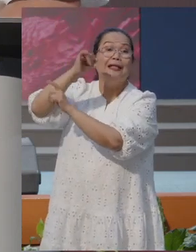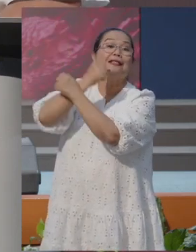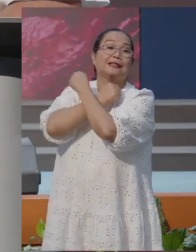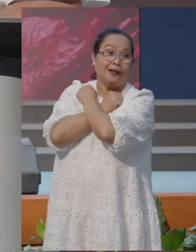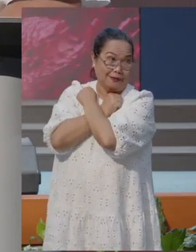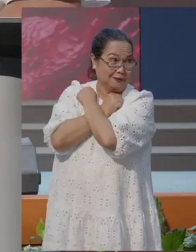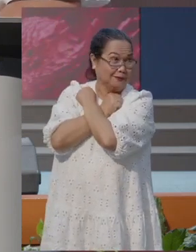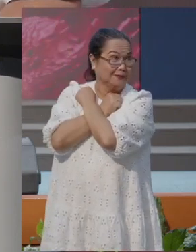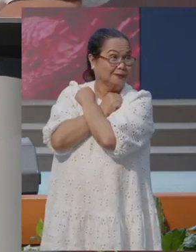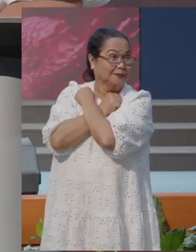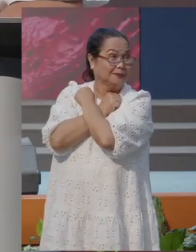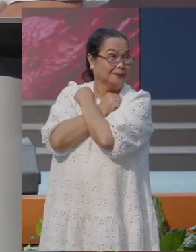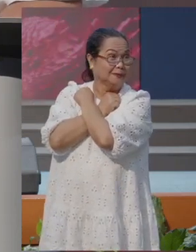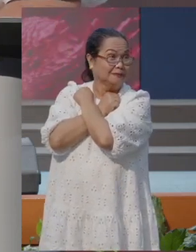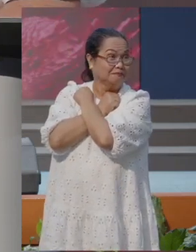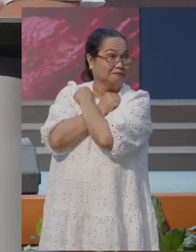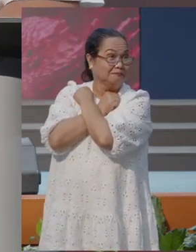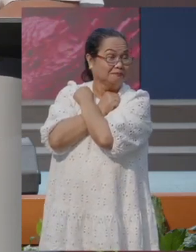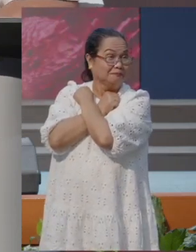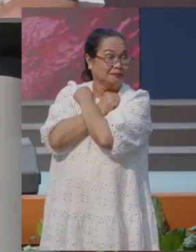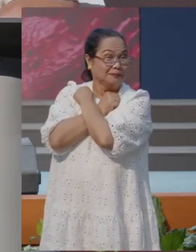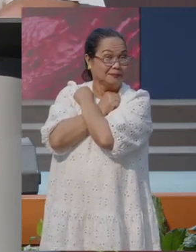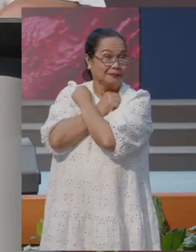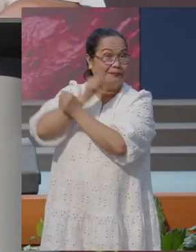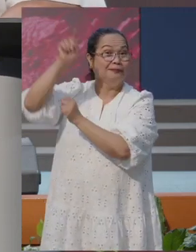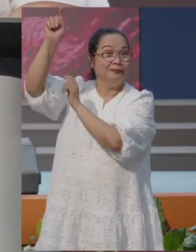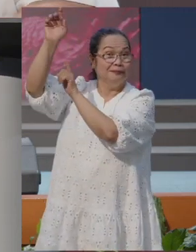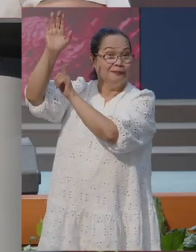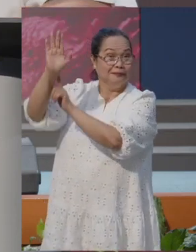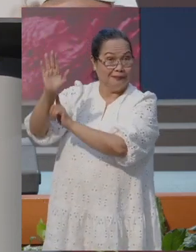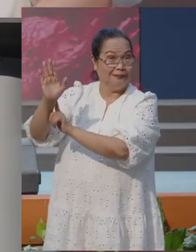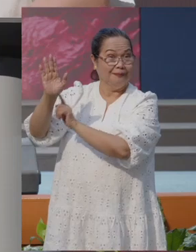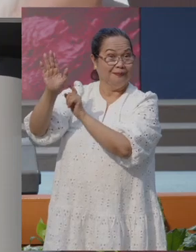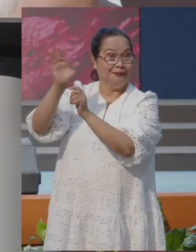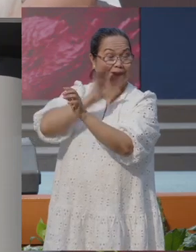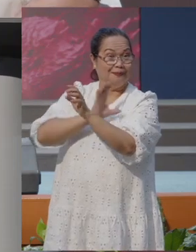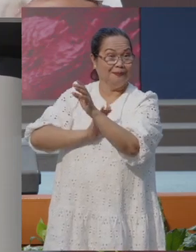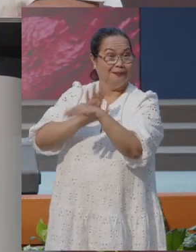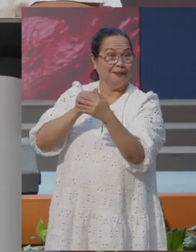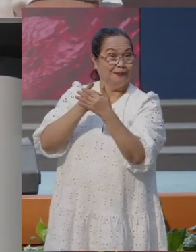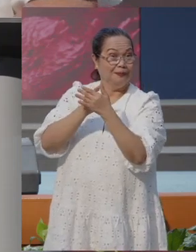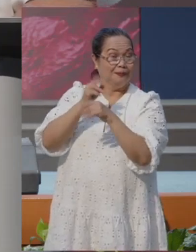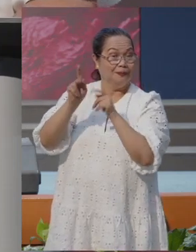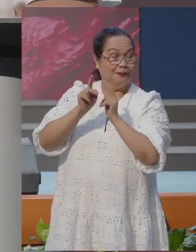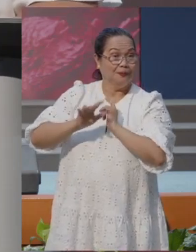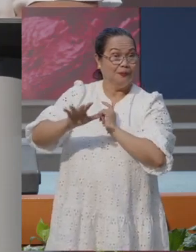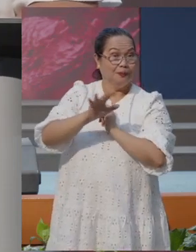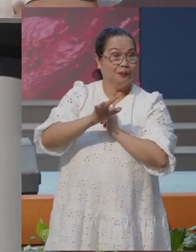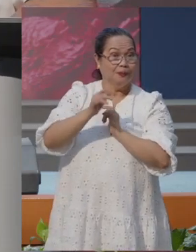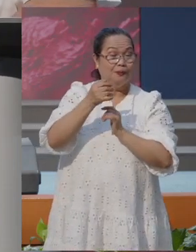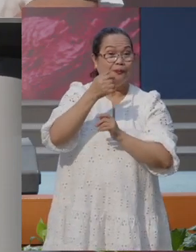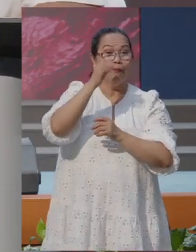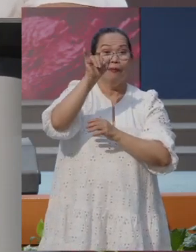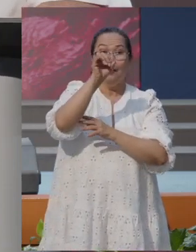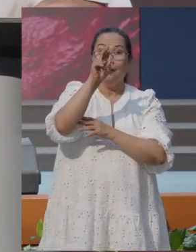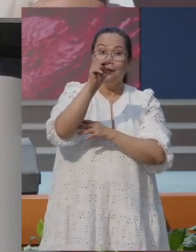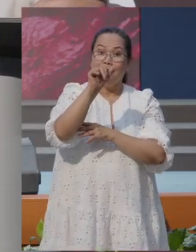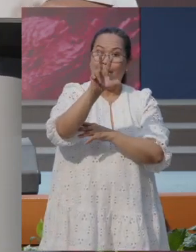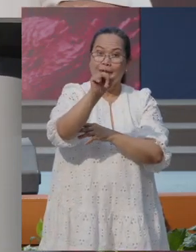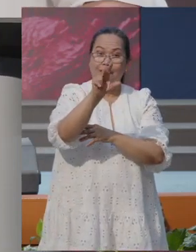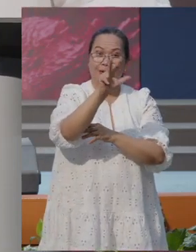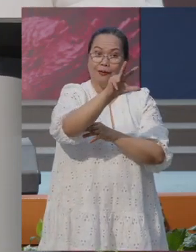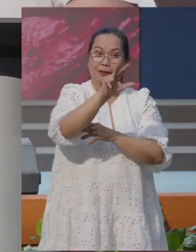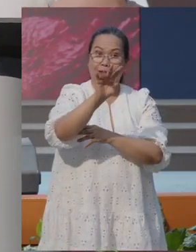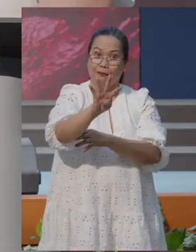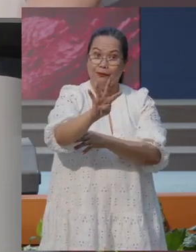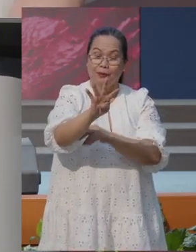love." Ang ating Panginoon, iniutos ni Kristo sa lahat ng kanyang mga tagasunod sa John 13:34. "A